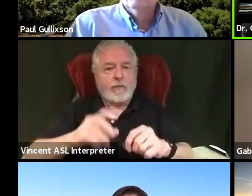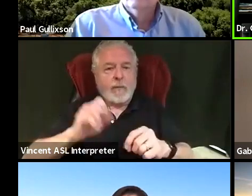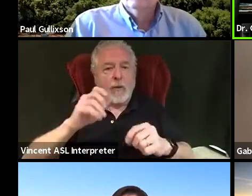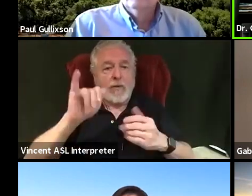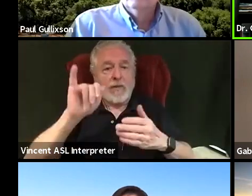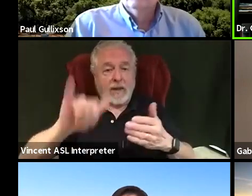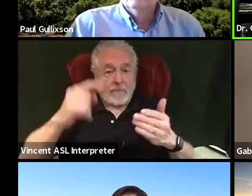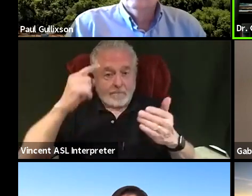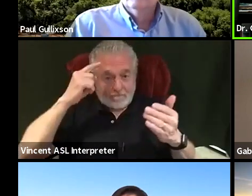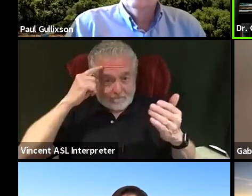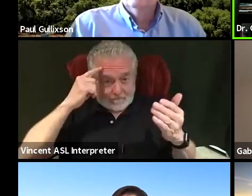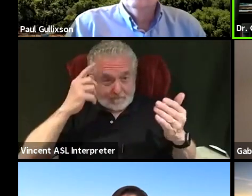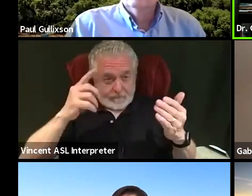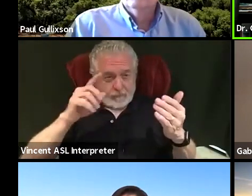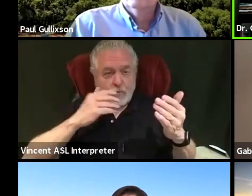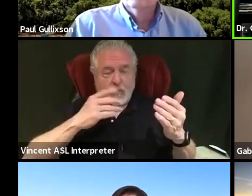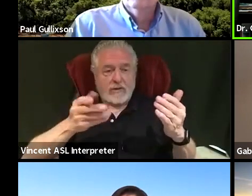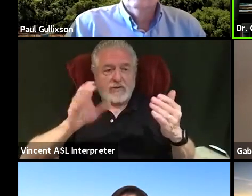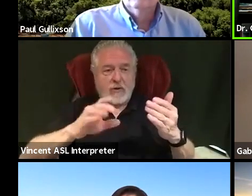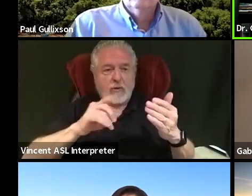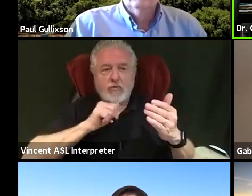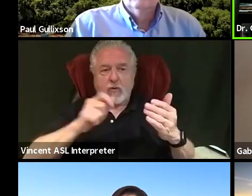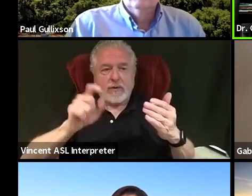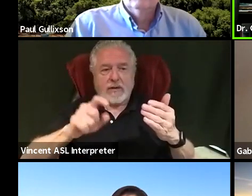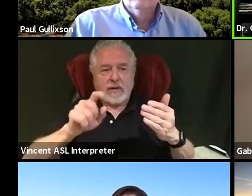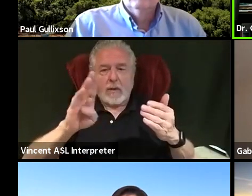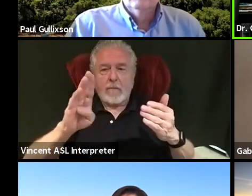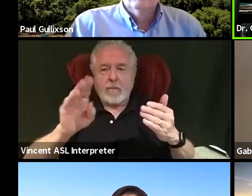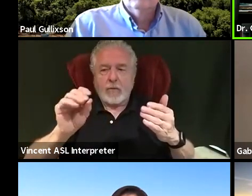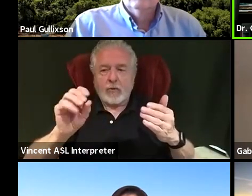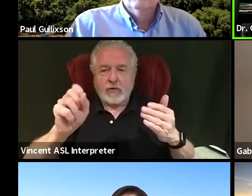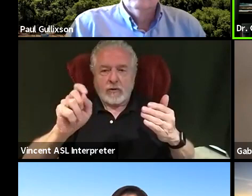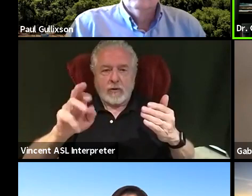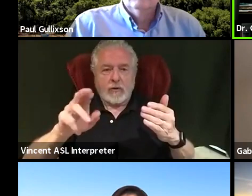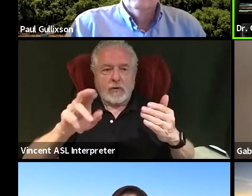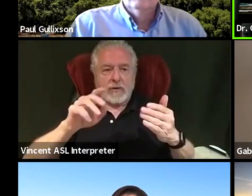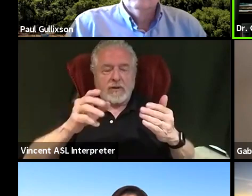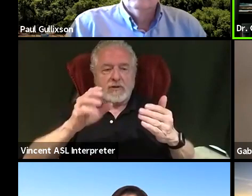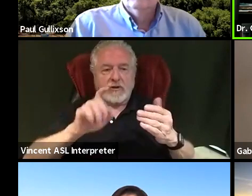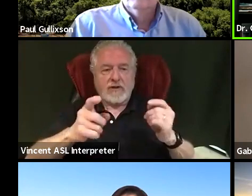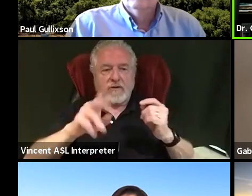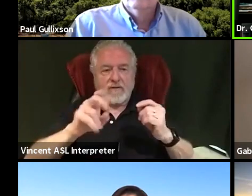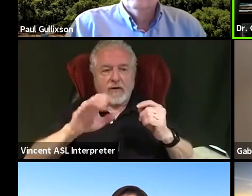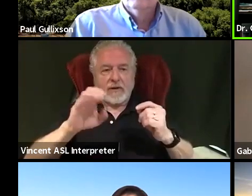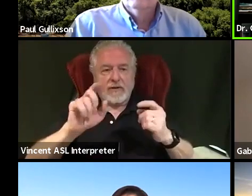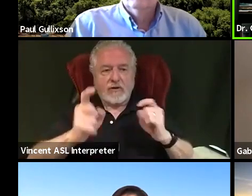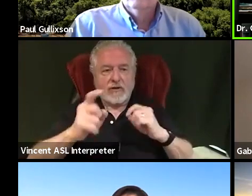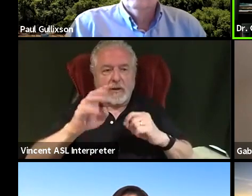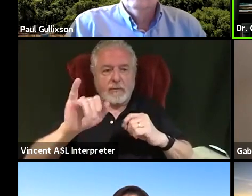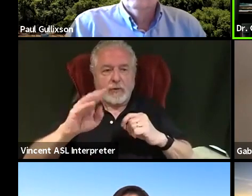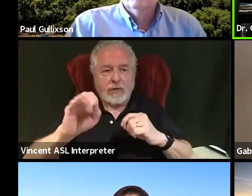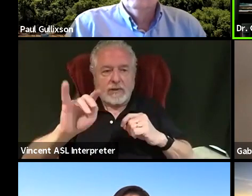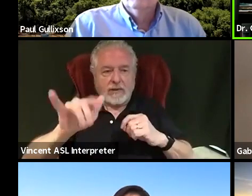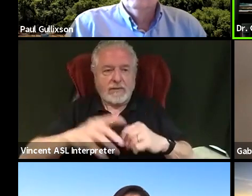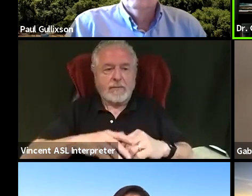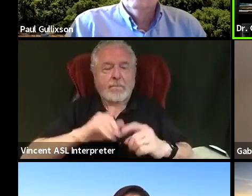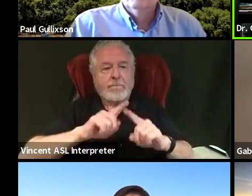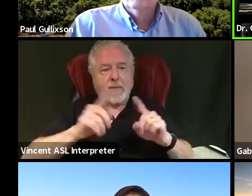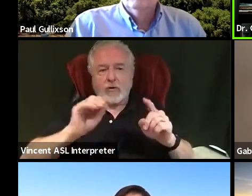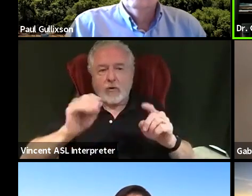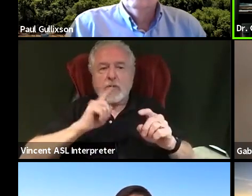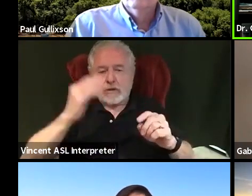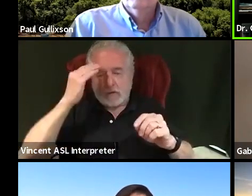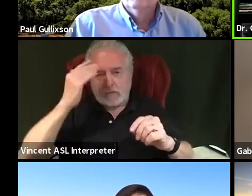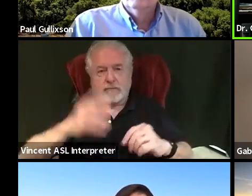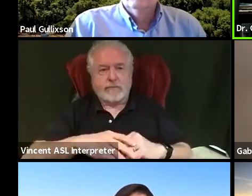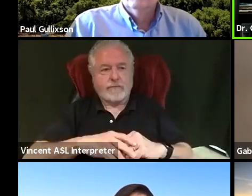with that in mind, there's a good chance we won't need a booster if there's a change in the variants or a change in immunity. But no one really